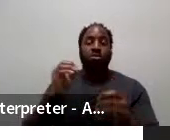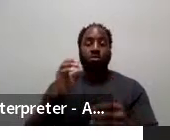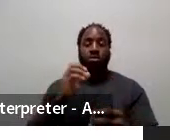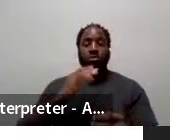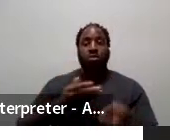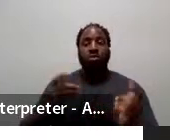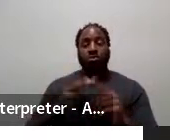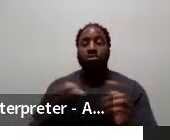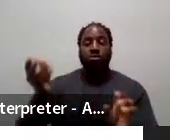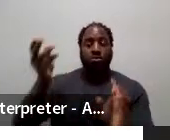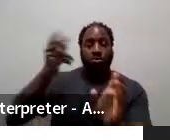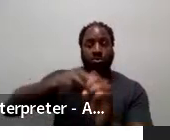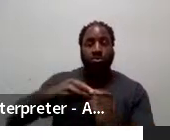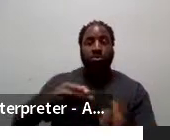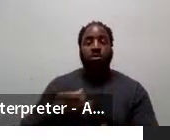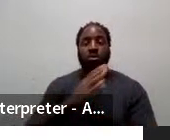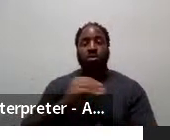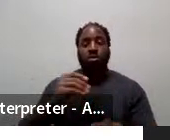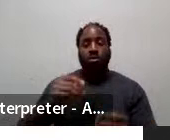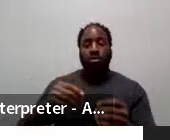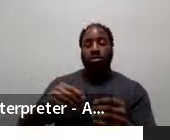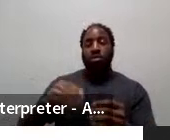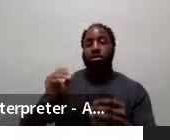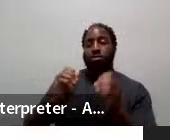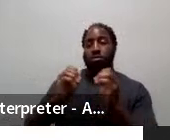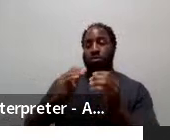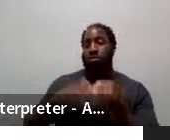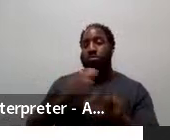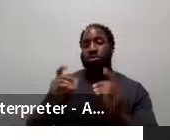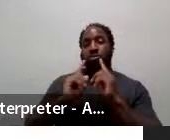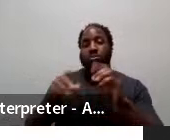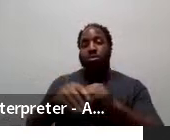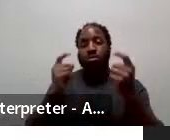bmns@planning.nyc.gov, and we're happy to respond in Spanish for you.